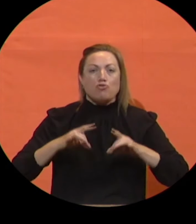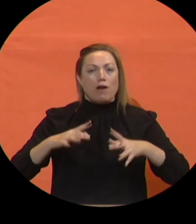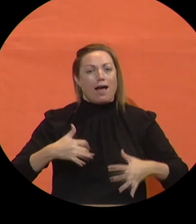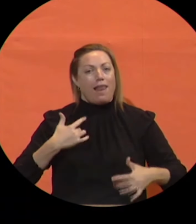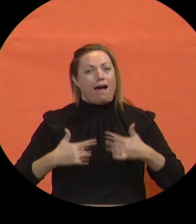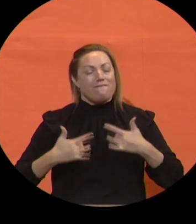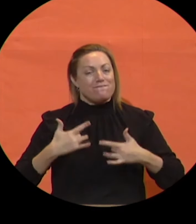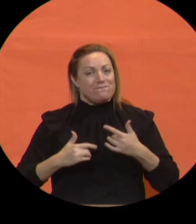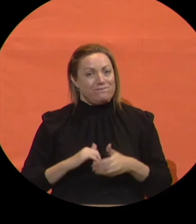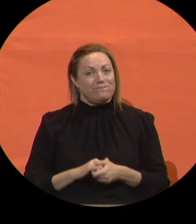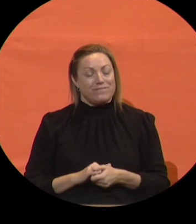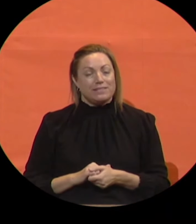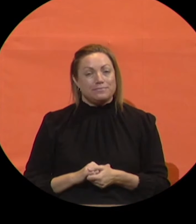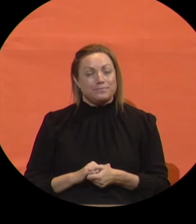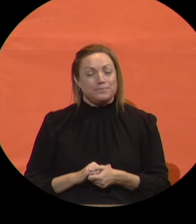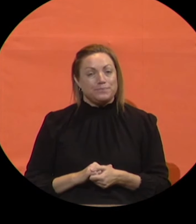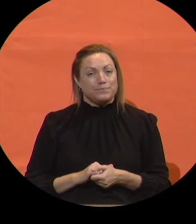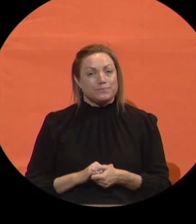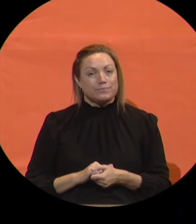life.